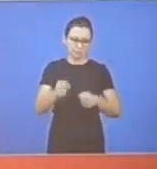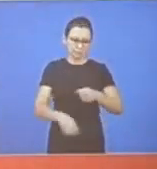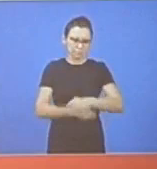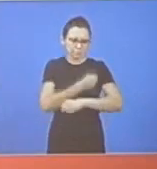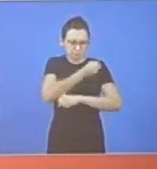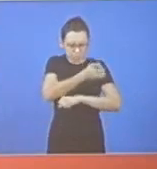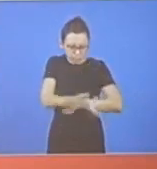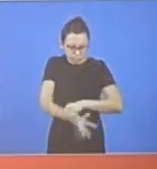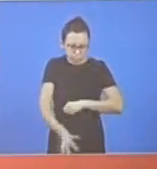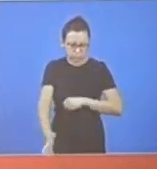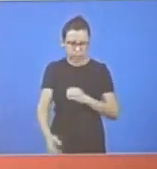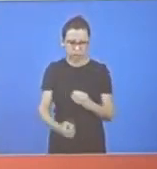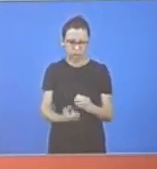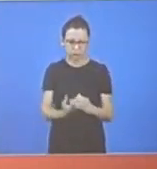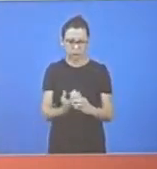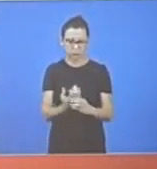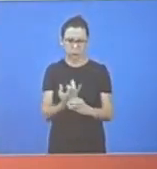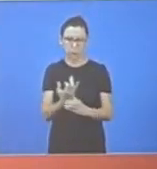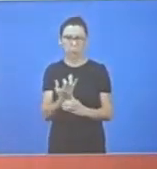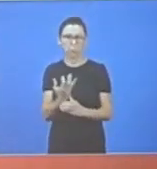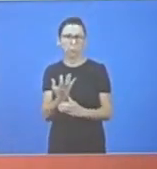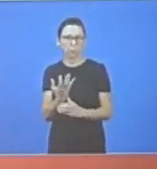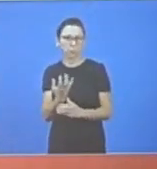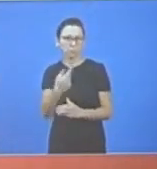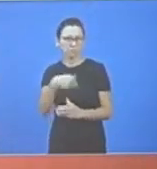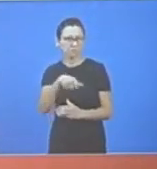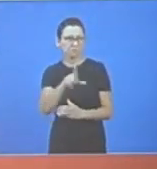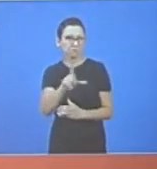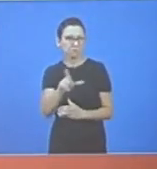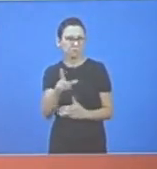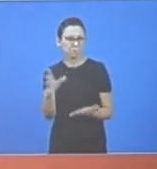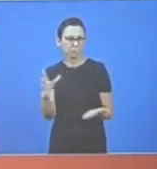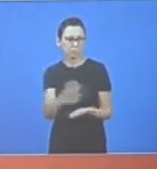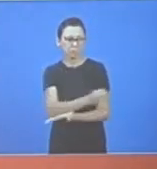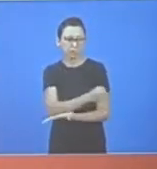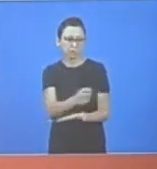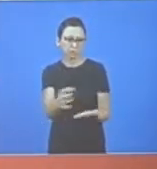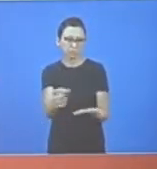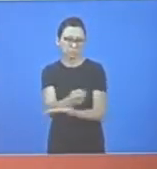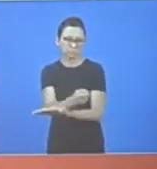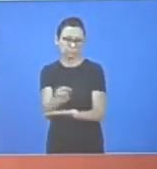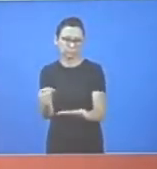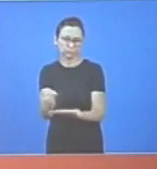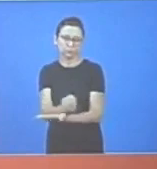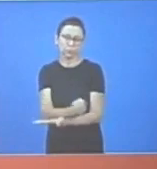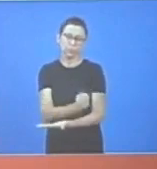agropastoral. So you planted and you create animals.